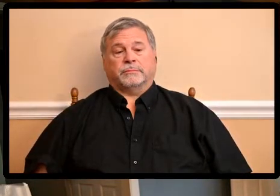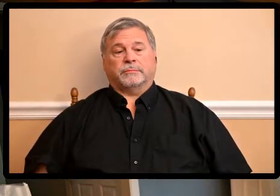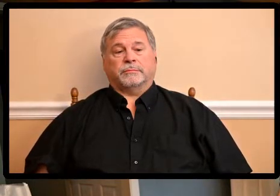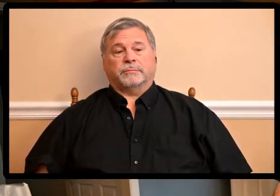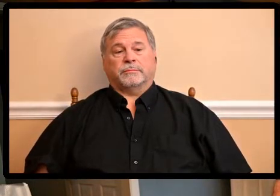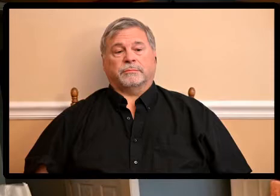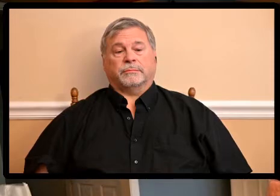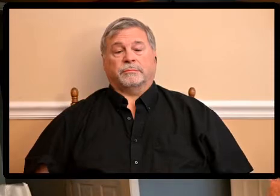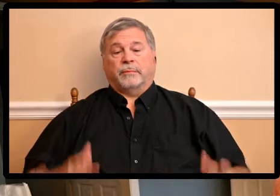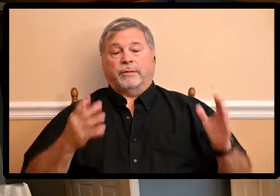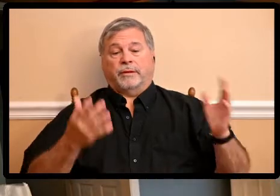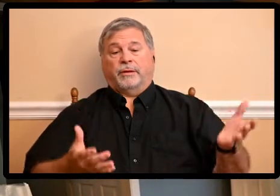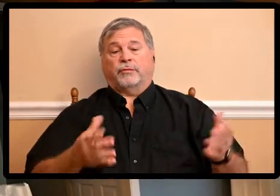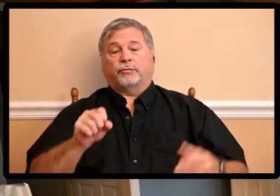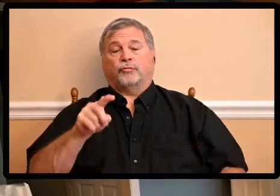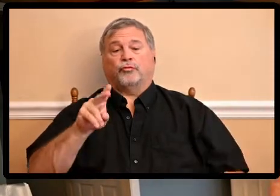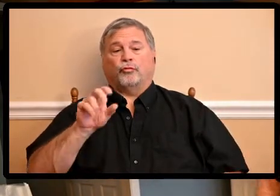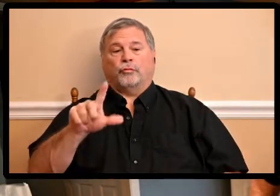there's your strudel.